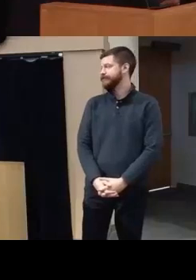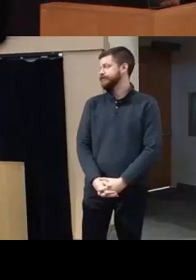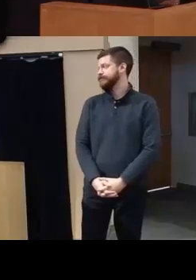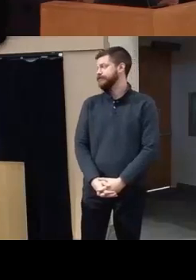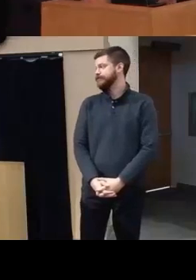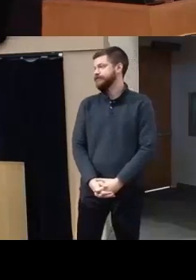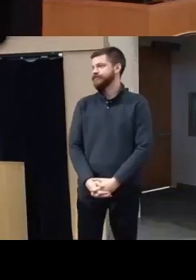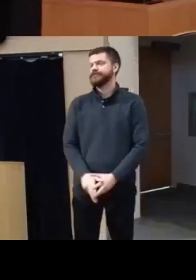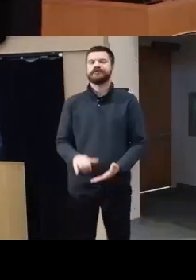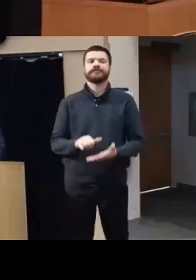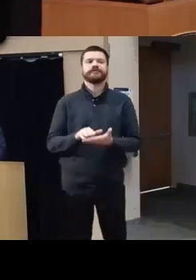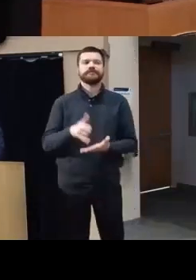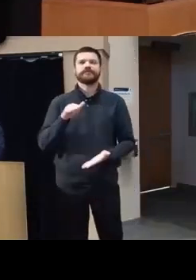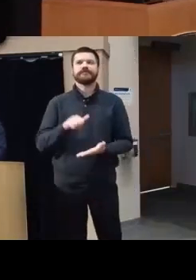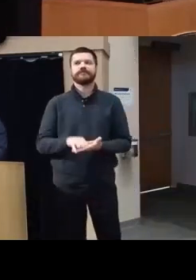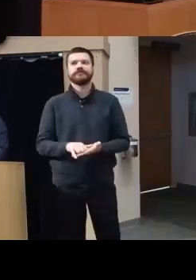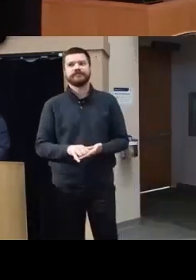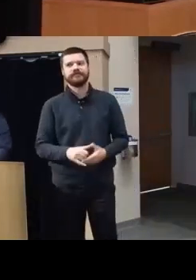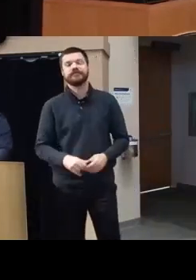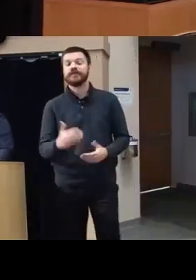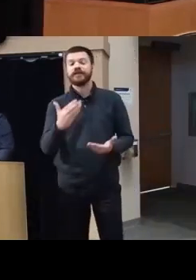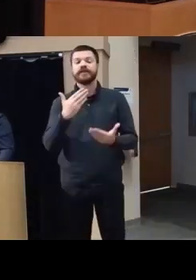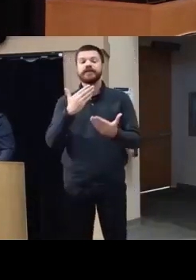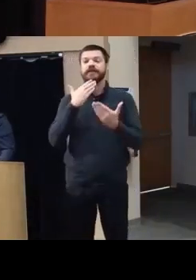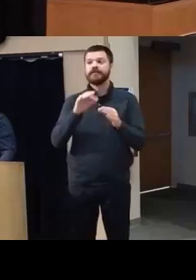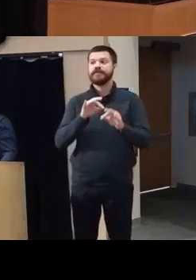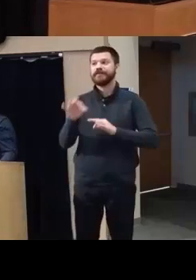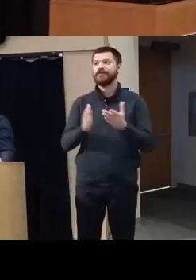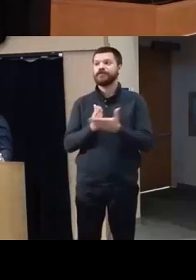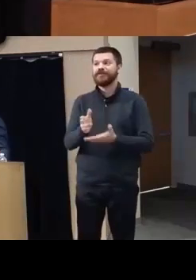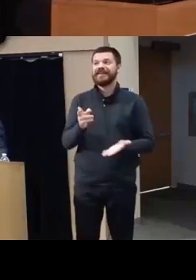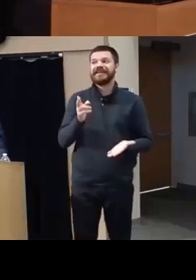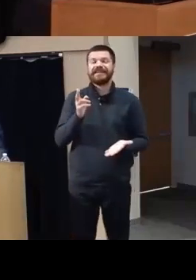Thank you, Dr. Baciewicz, for walking us through that history